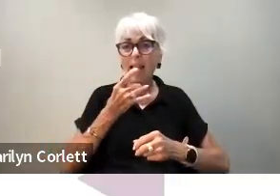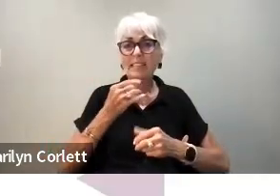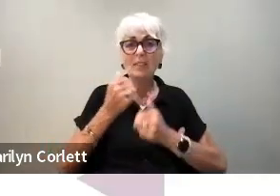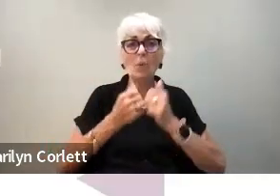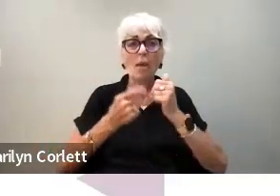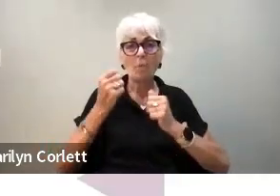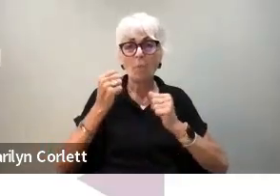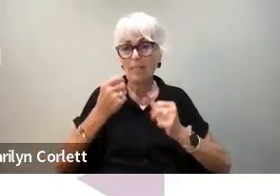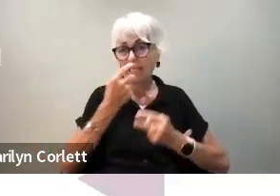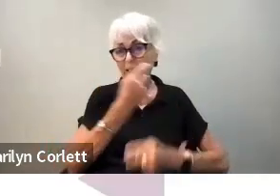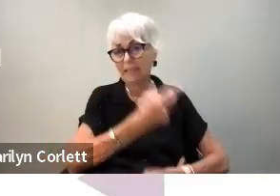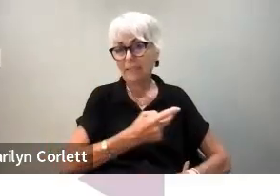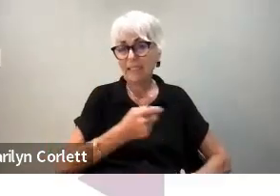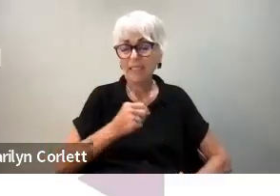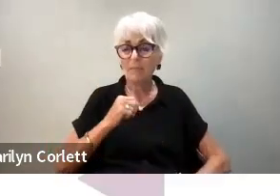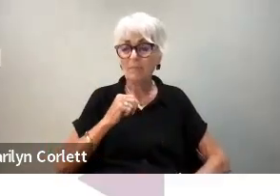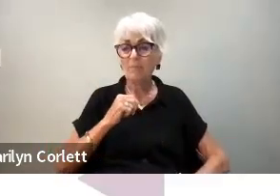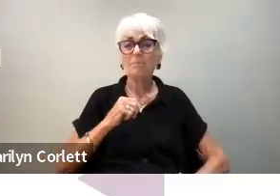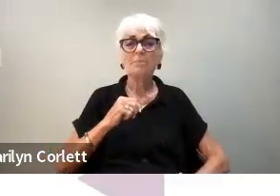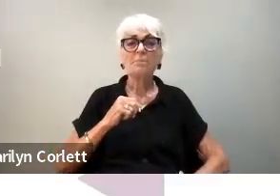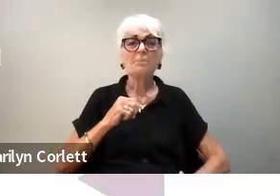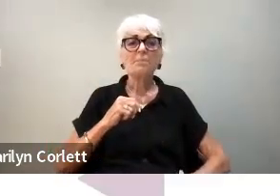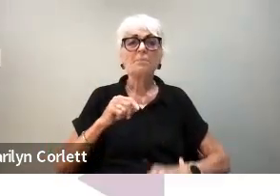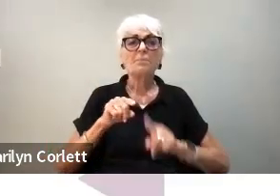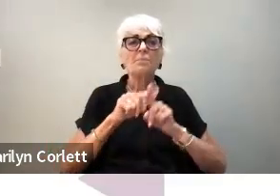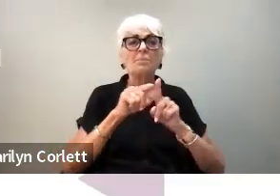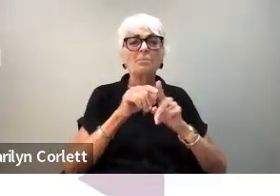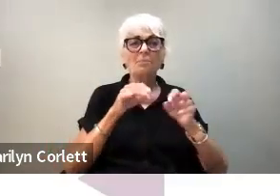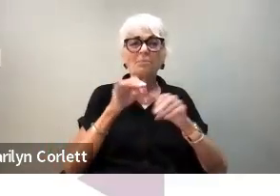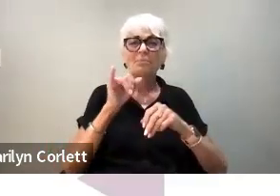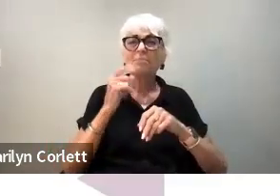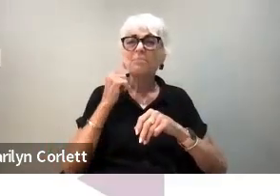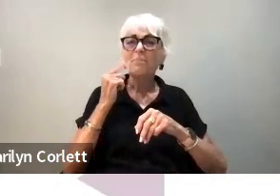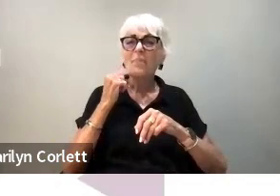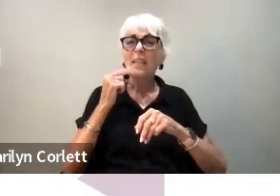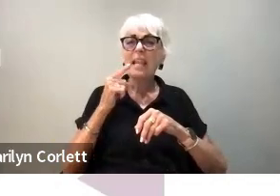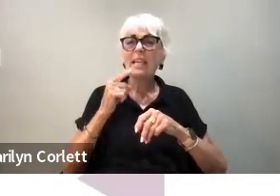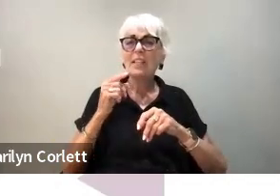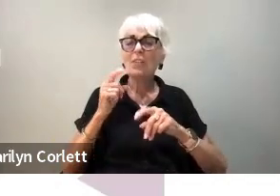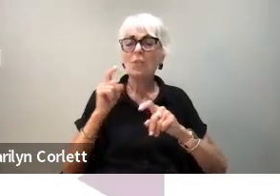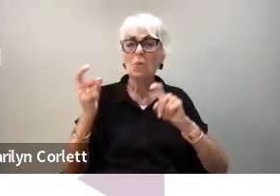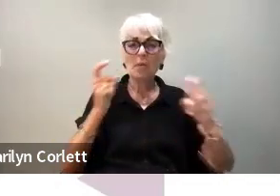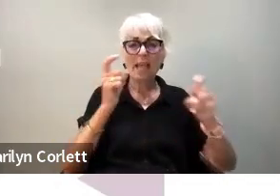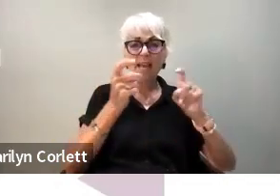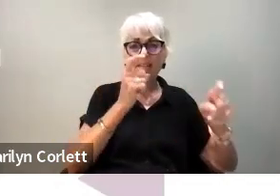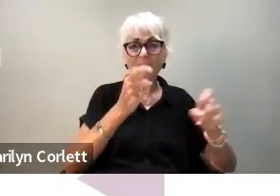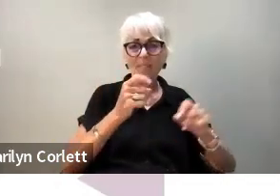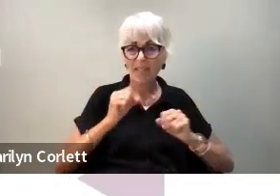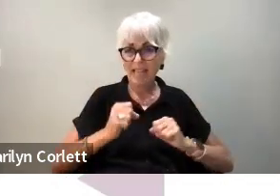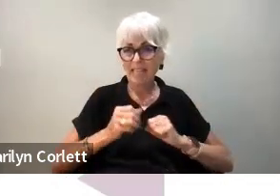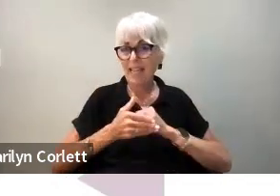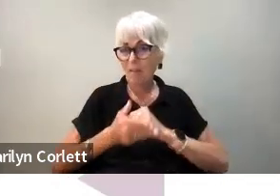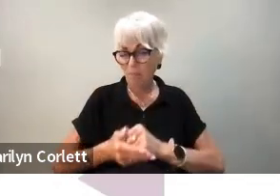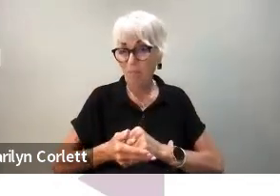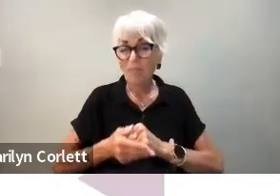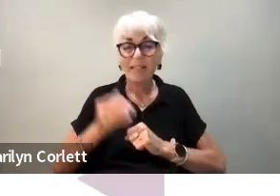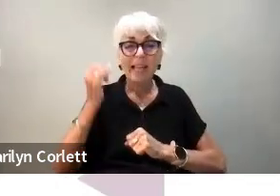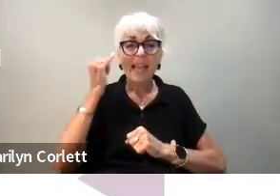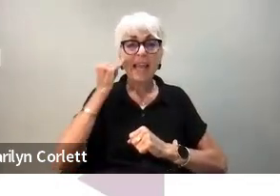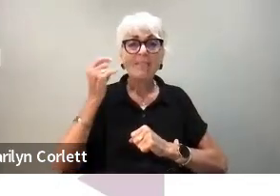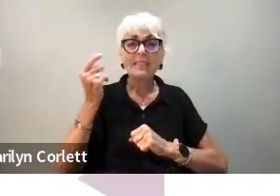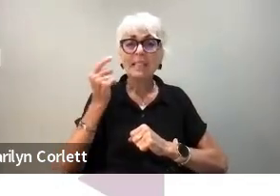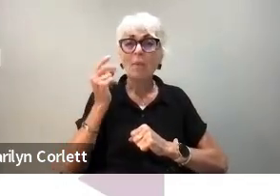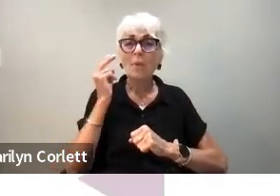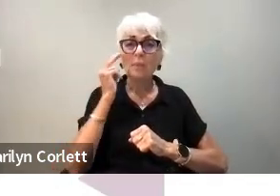everyone can see. Also, describe the candy that you give out can be extremely helpful. So if someone